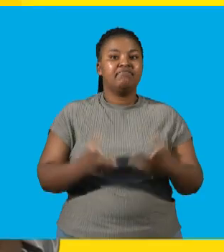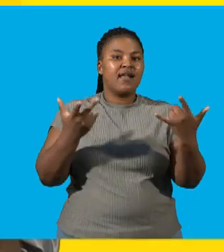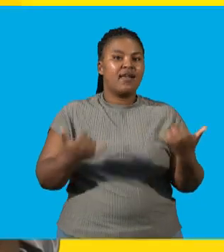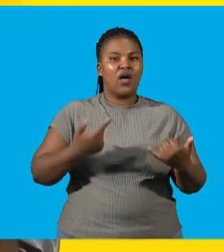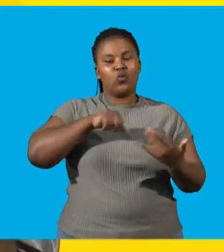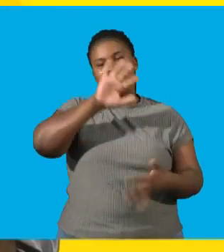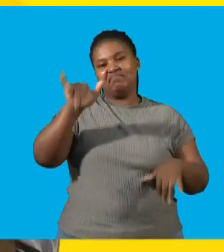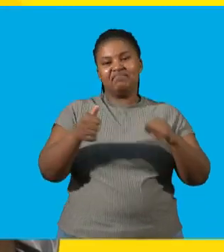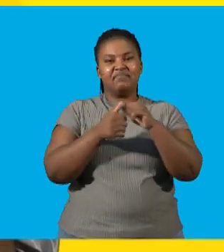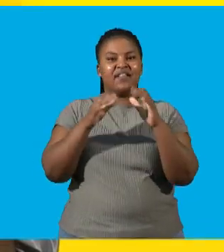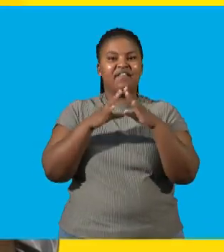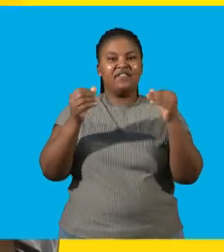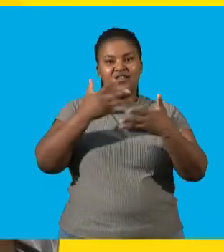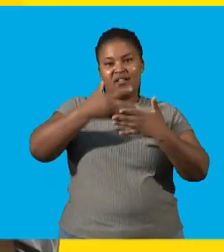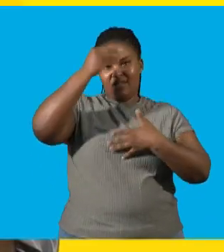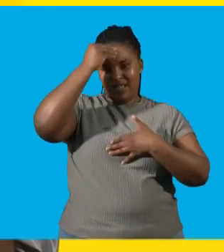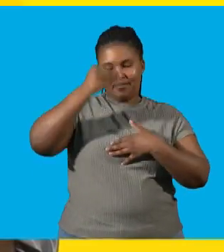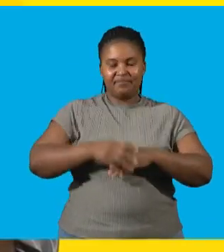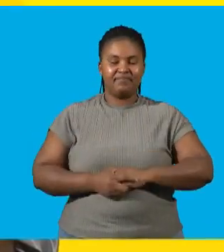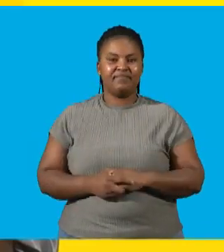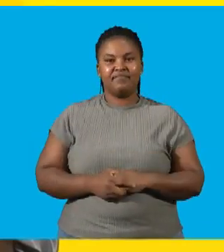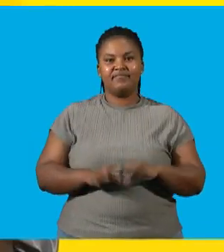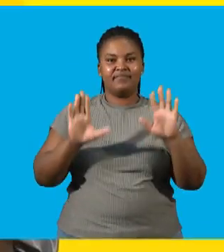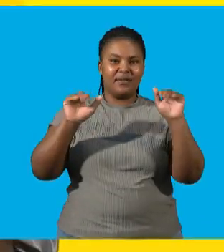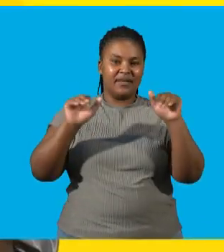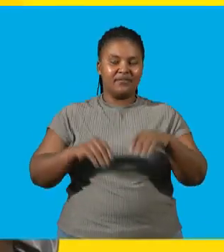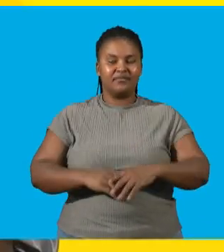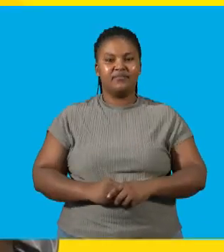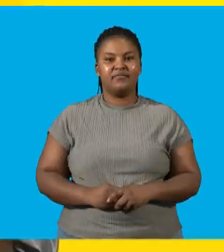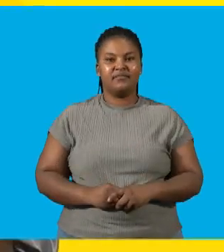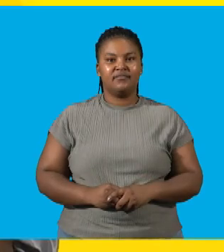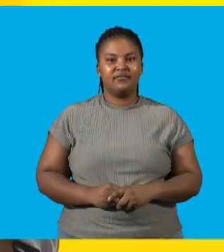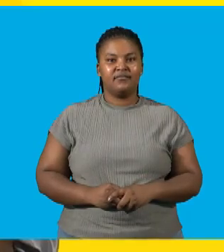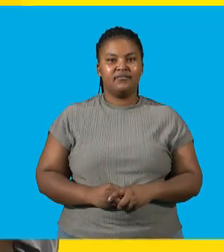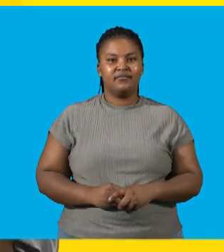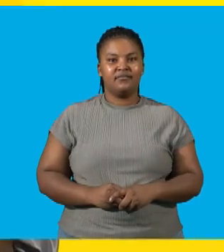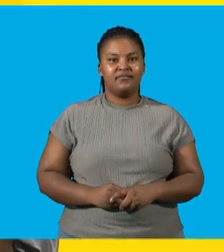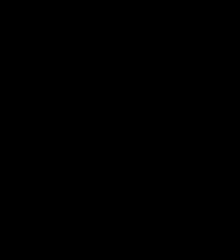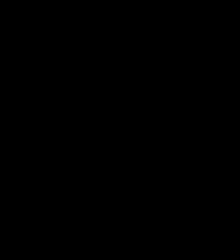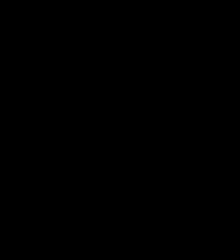This now takes us to the end of this lesson. Goodbye.